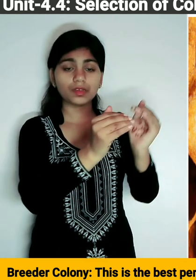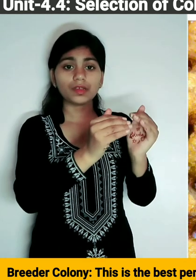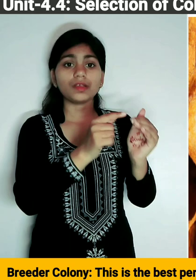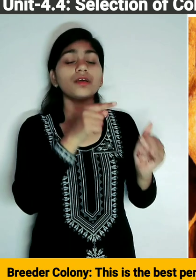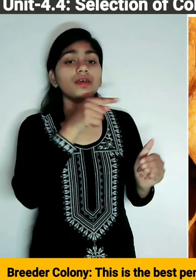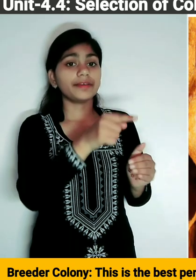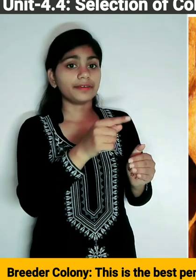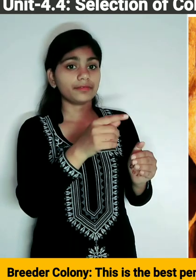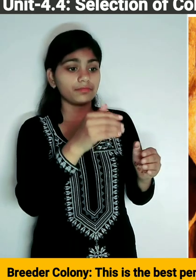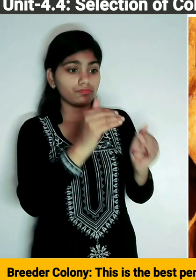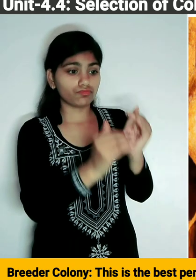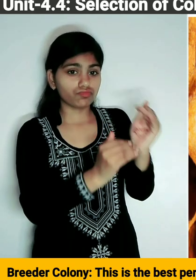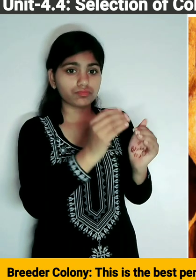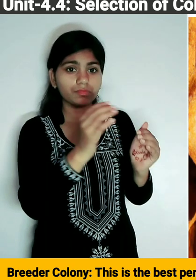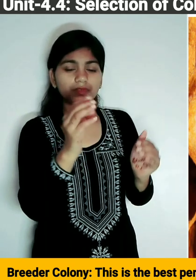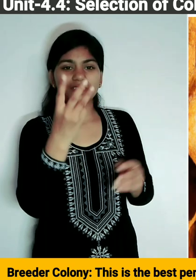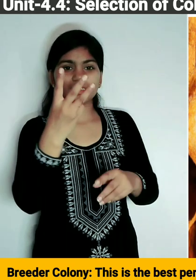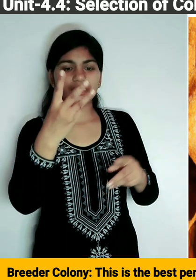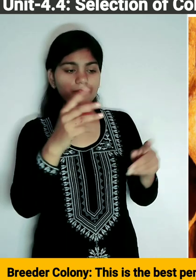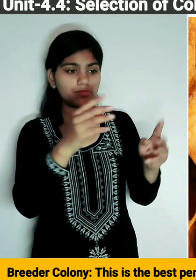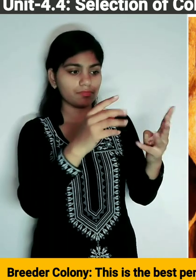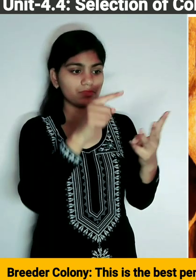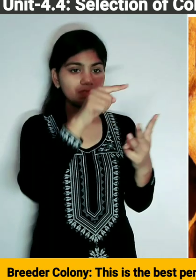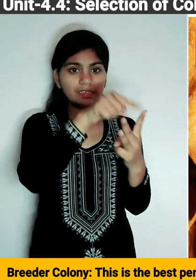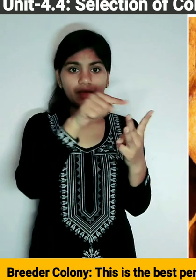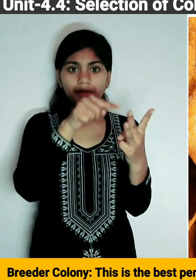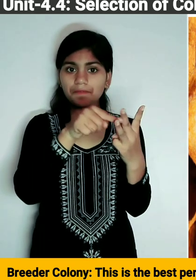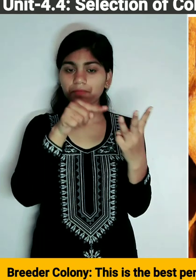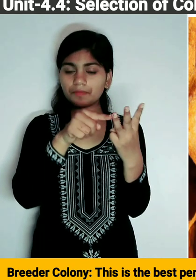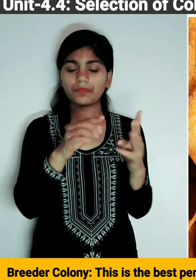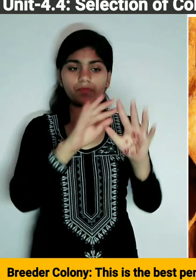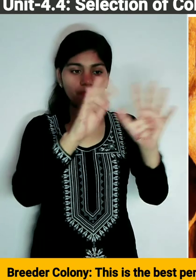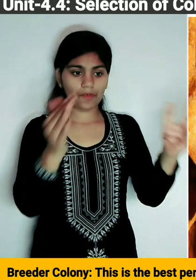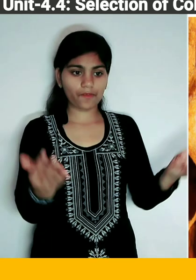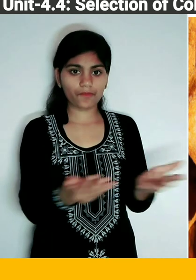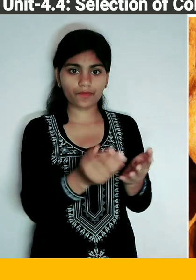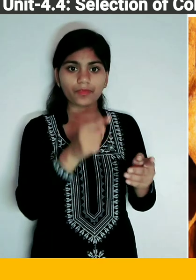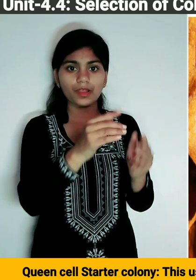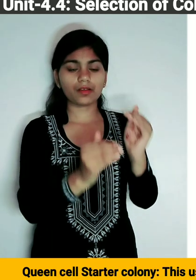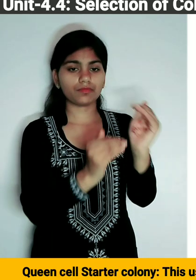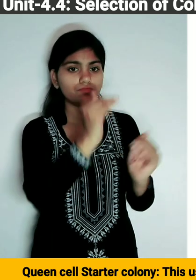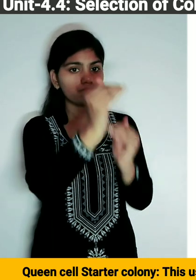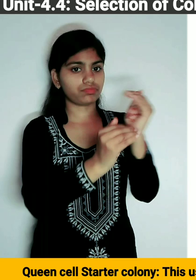contains 6 comb of honey and pollen.